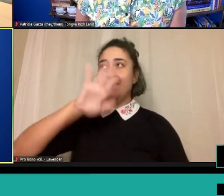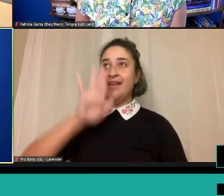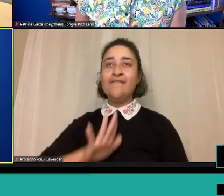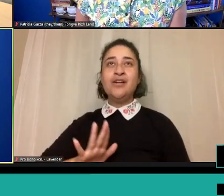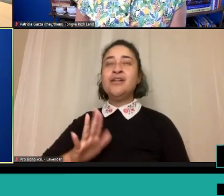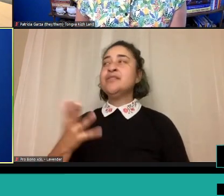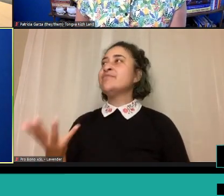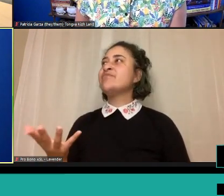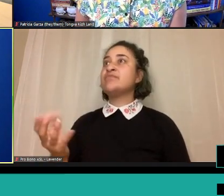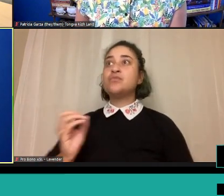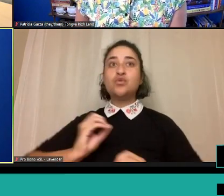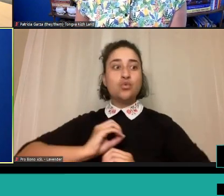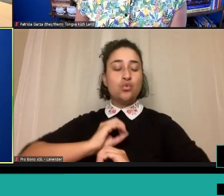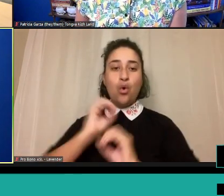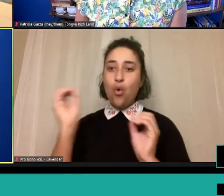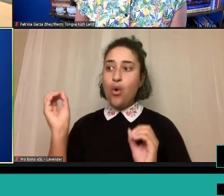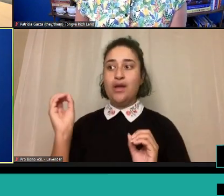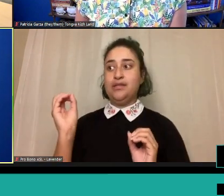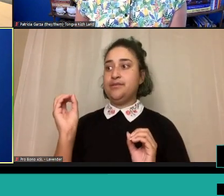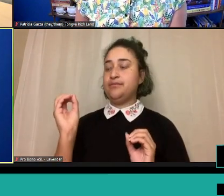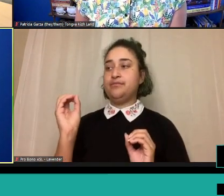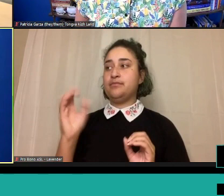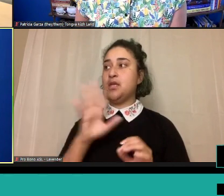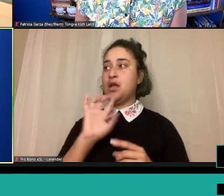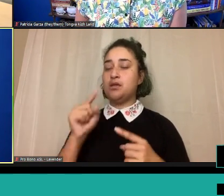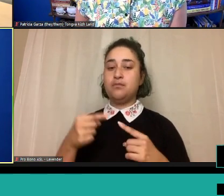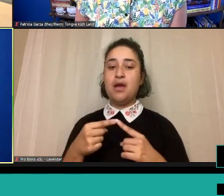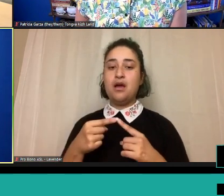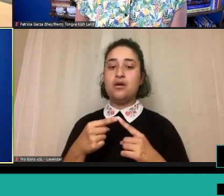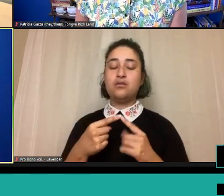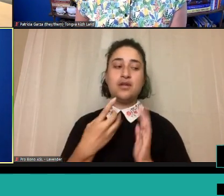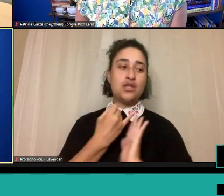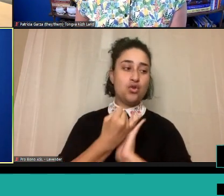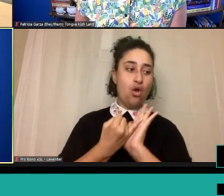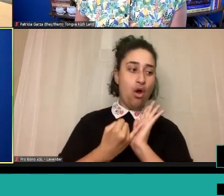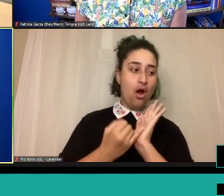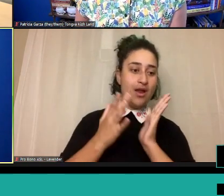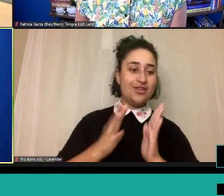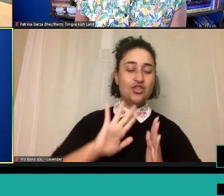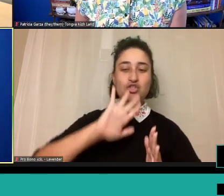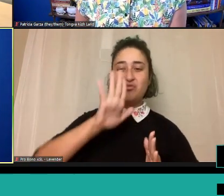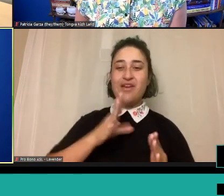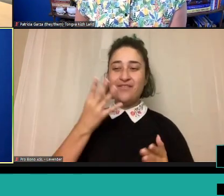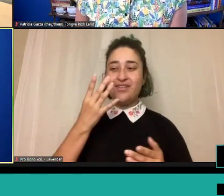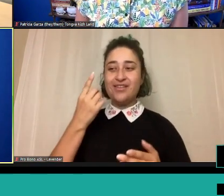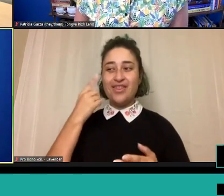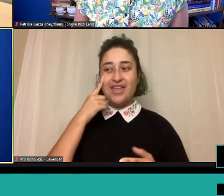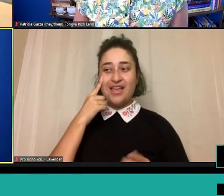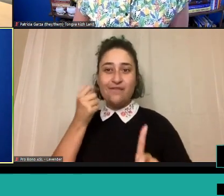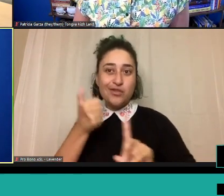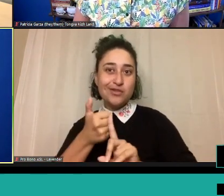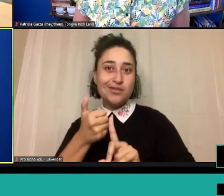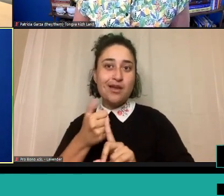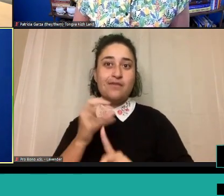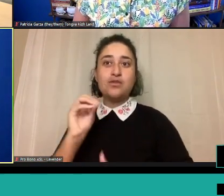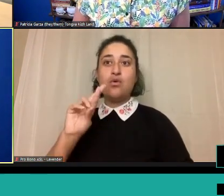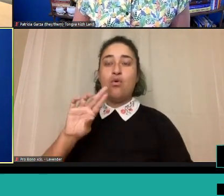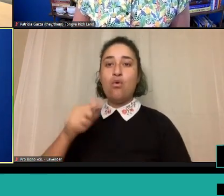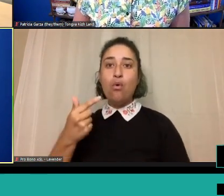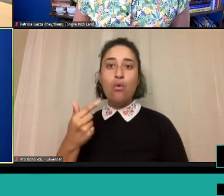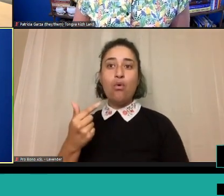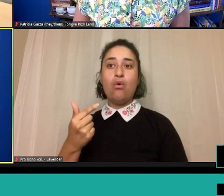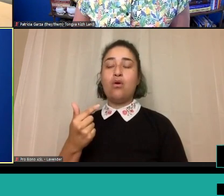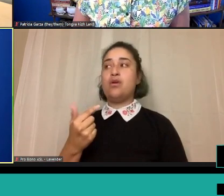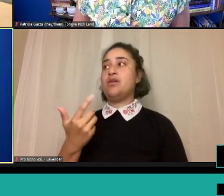no one had ever talked about, as an artist, you never think of yourself as an organization, you know, or as like a, you